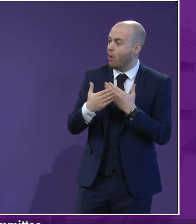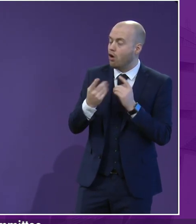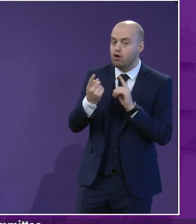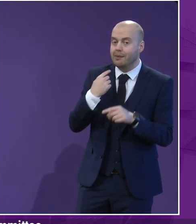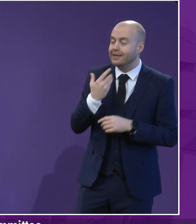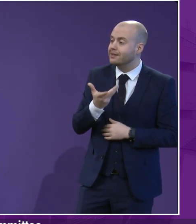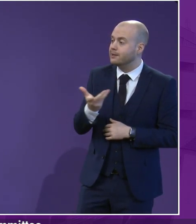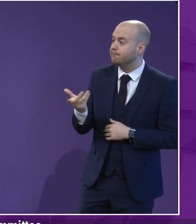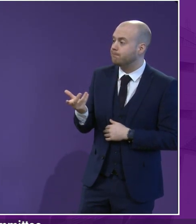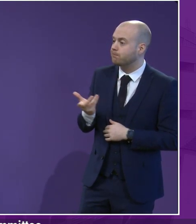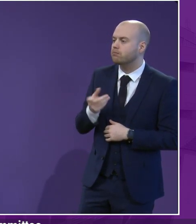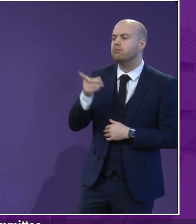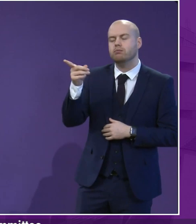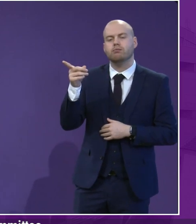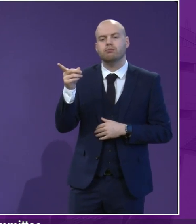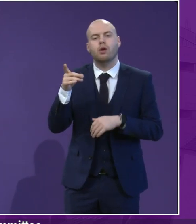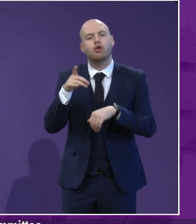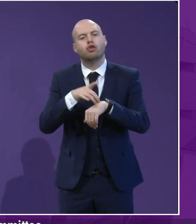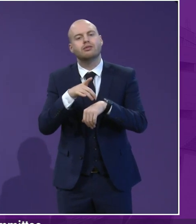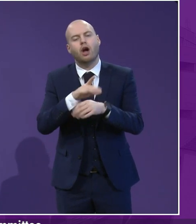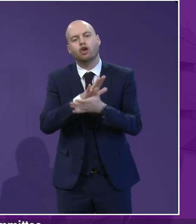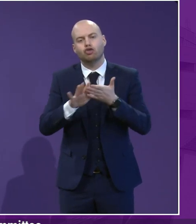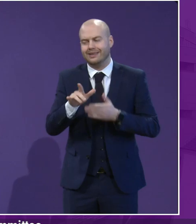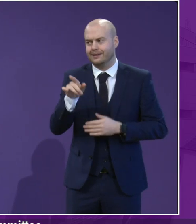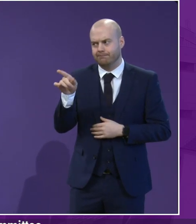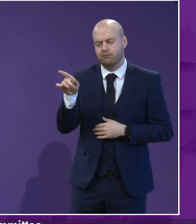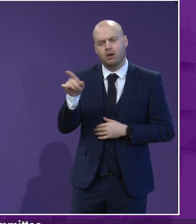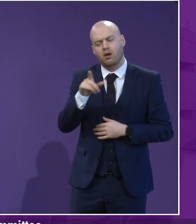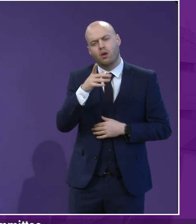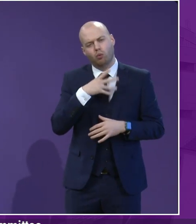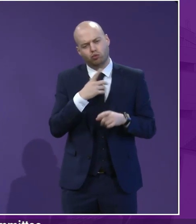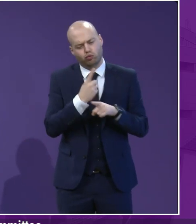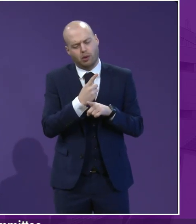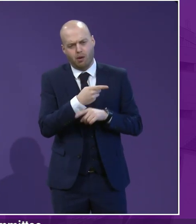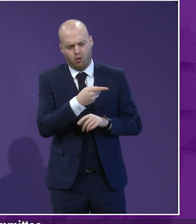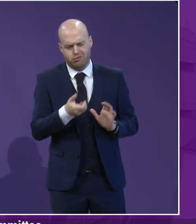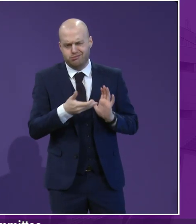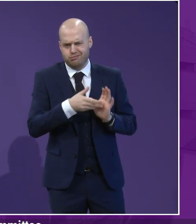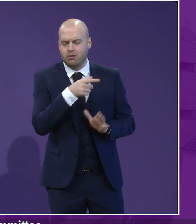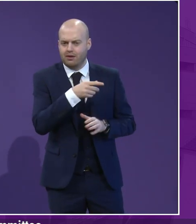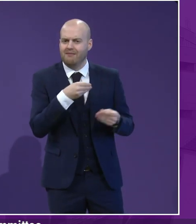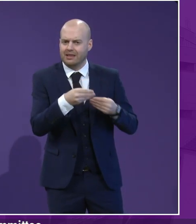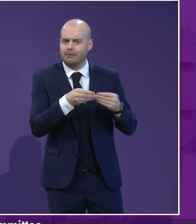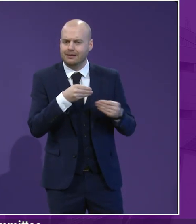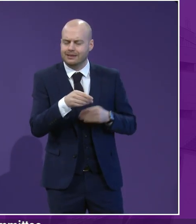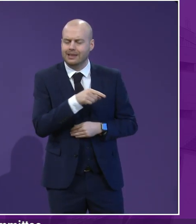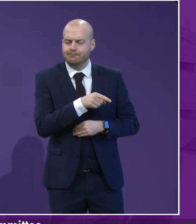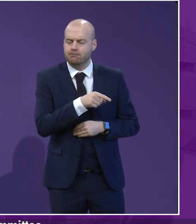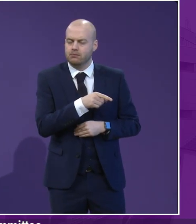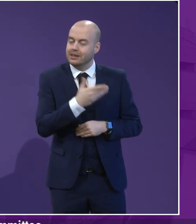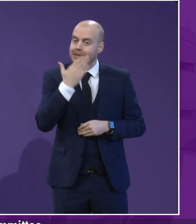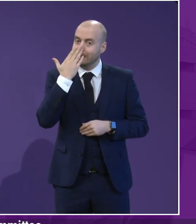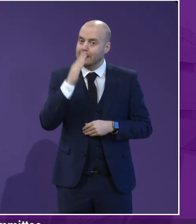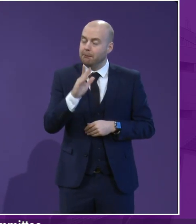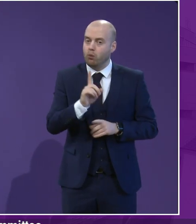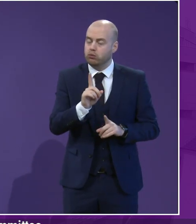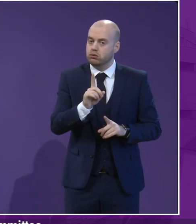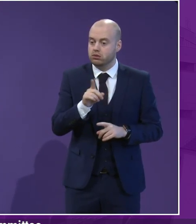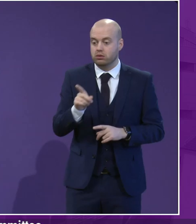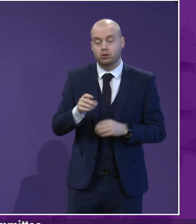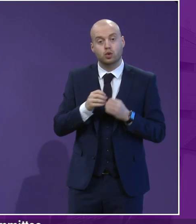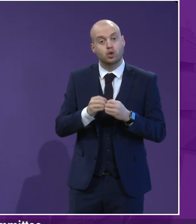won't stretch beyond that, and it's not working for some disabled students who have more complex health conditions. Okay, fine. Does anyone else on the panel want to